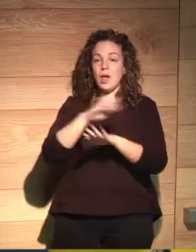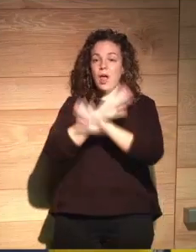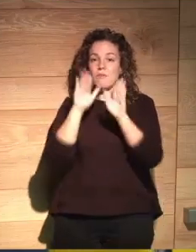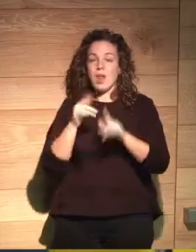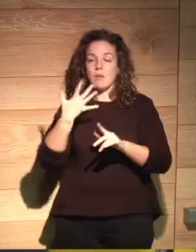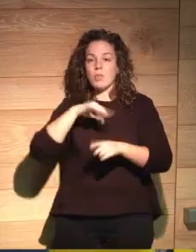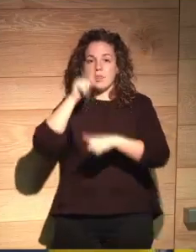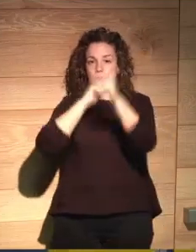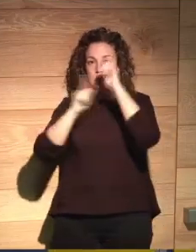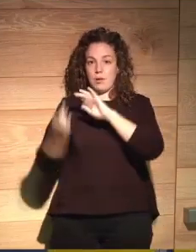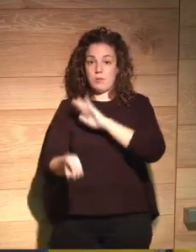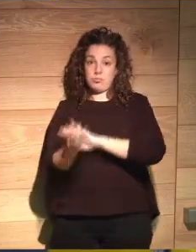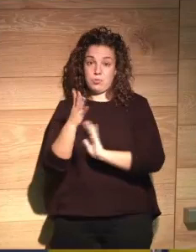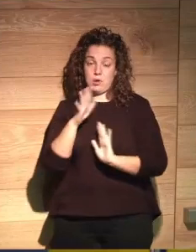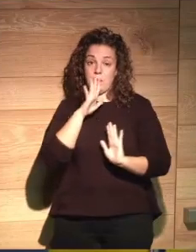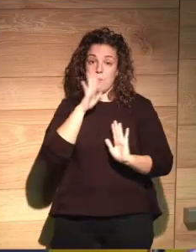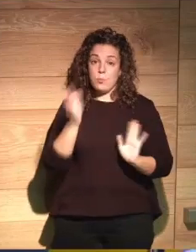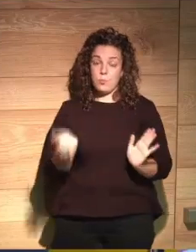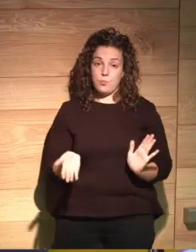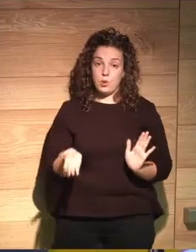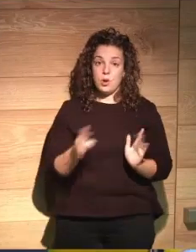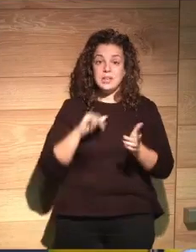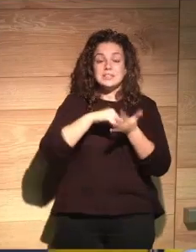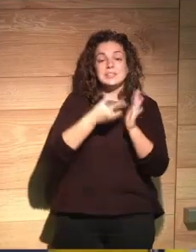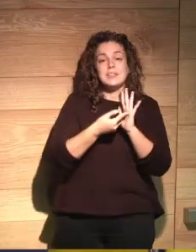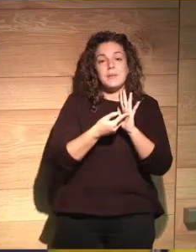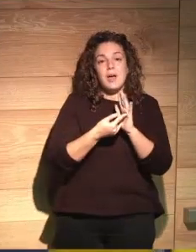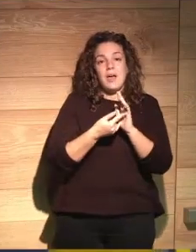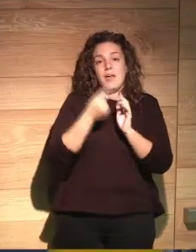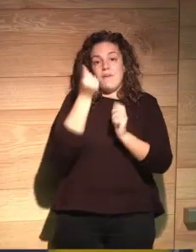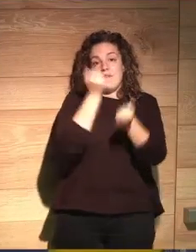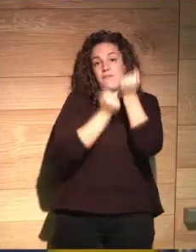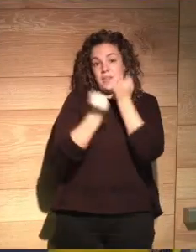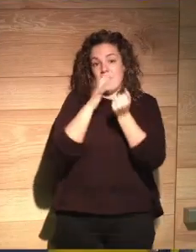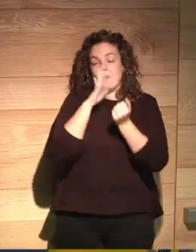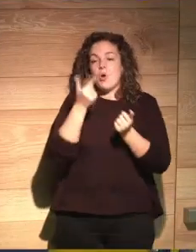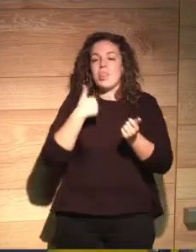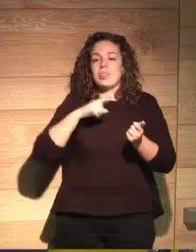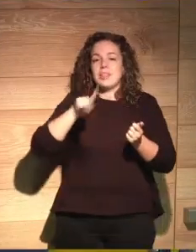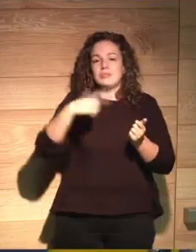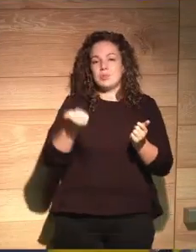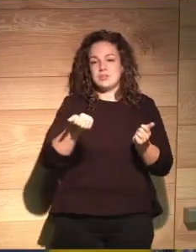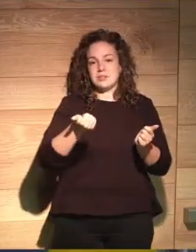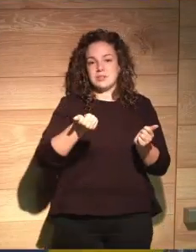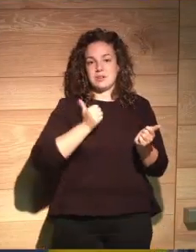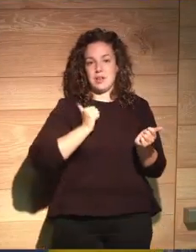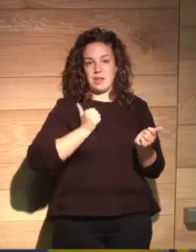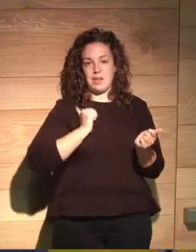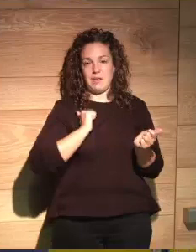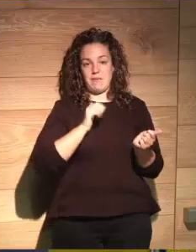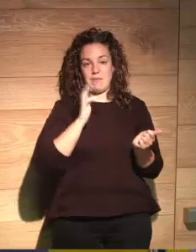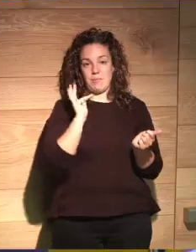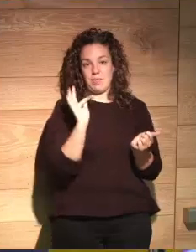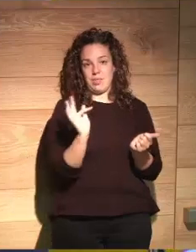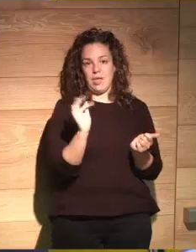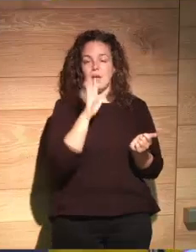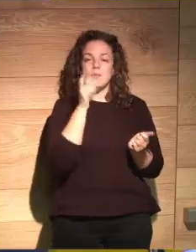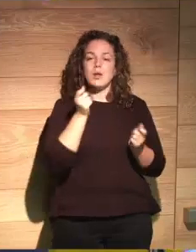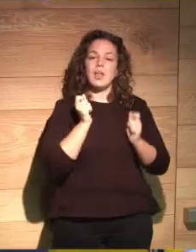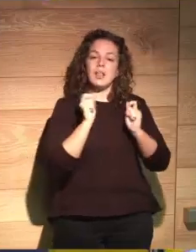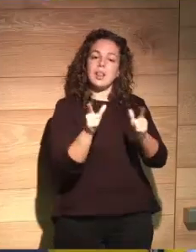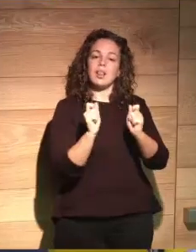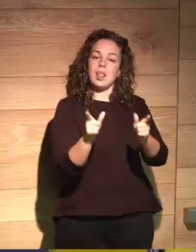city, this can lead to problems, because this is a financial system that wants to have a profit,